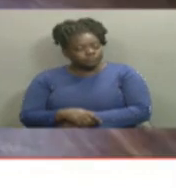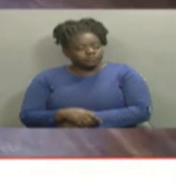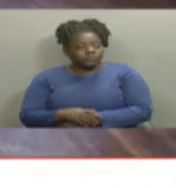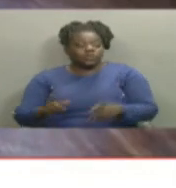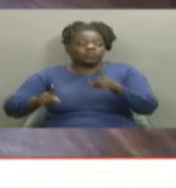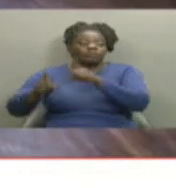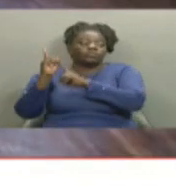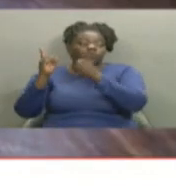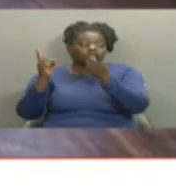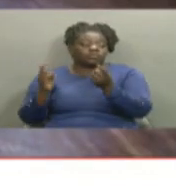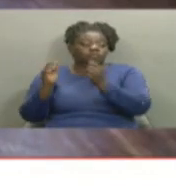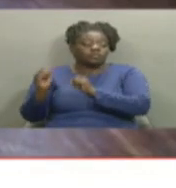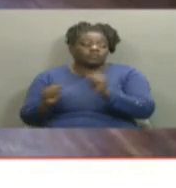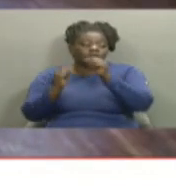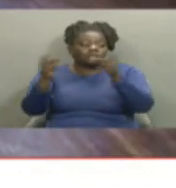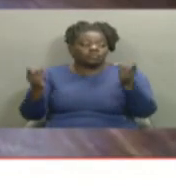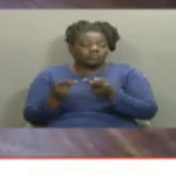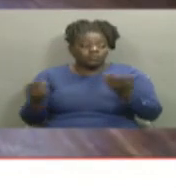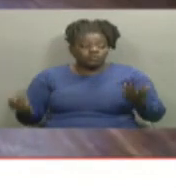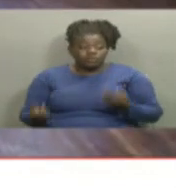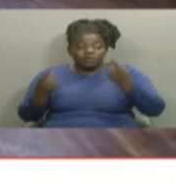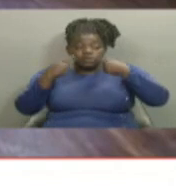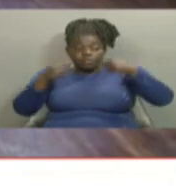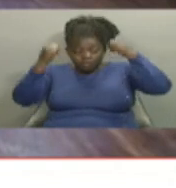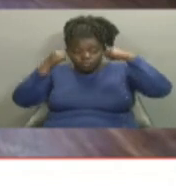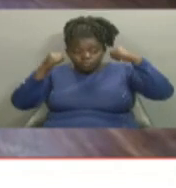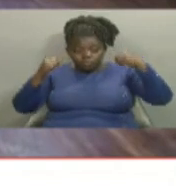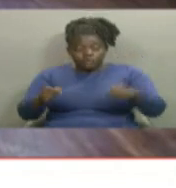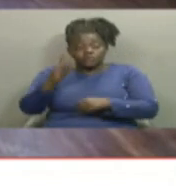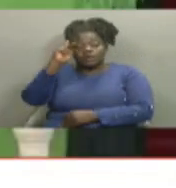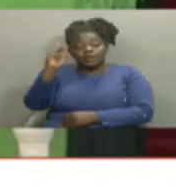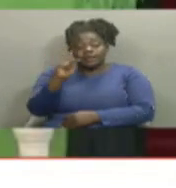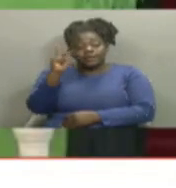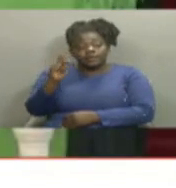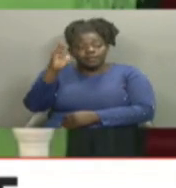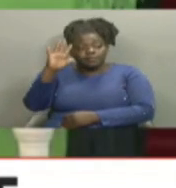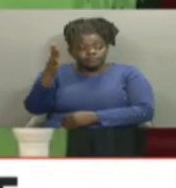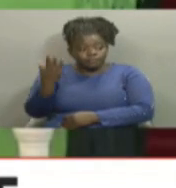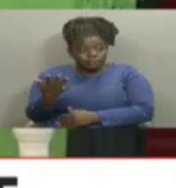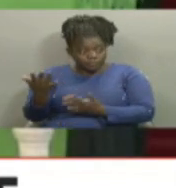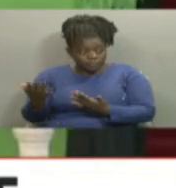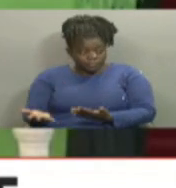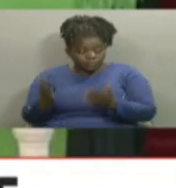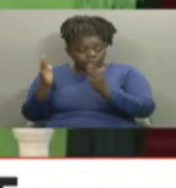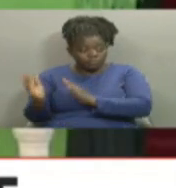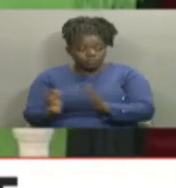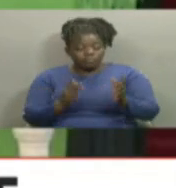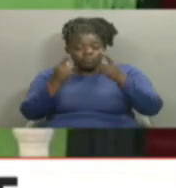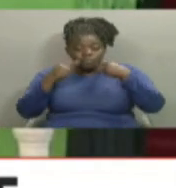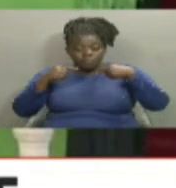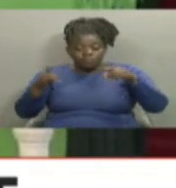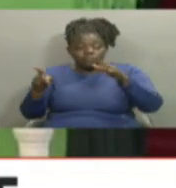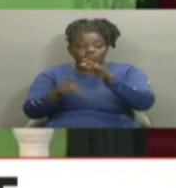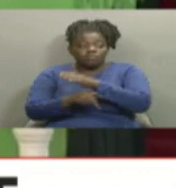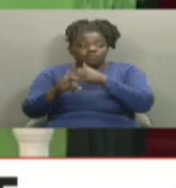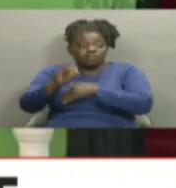Ebyokwerinda bisibira bibadde binywezeddwa mu kifo balangiridde President wa Kenya owookutaano ng'afula kibukati ateekateeka okulangirira omumyuka